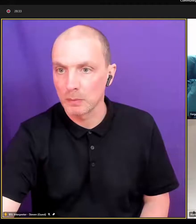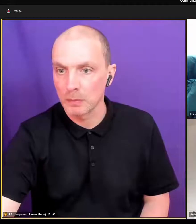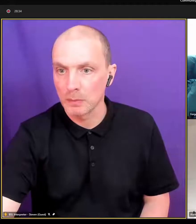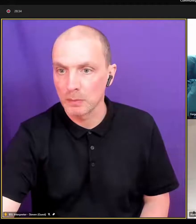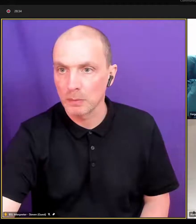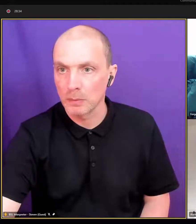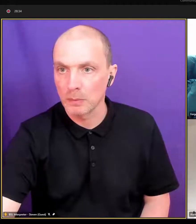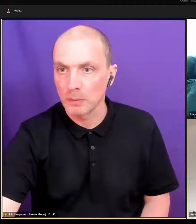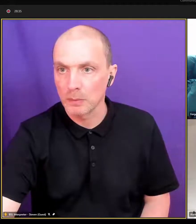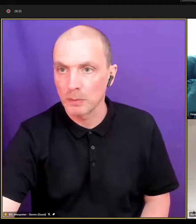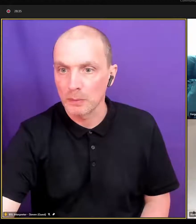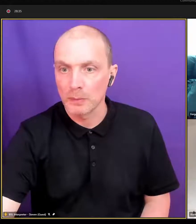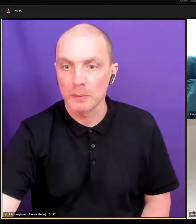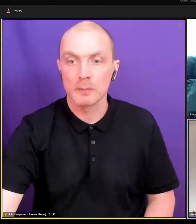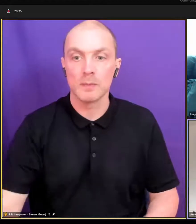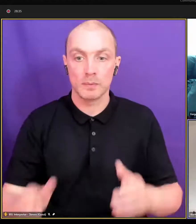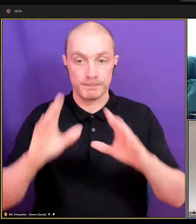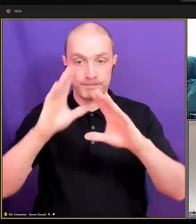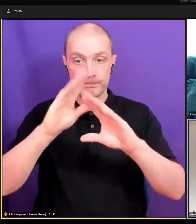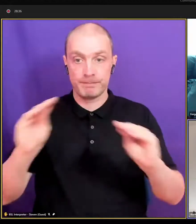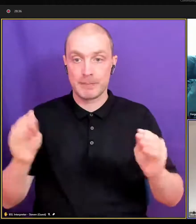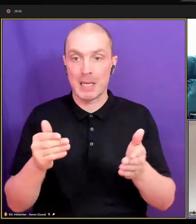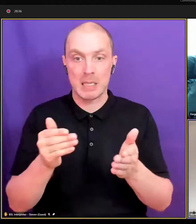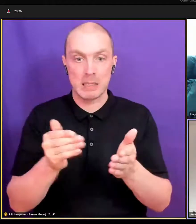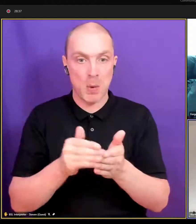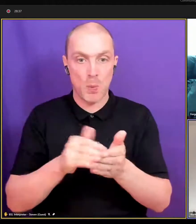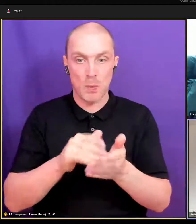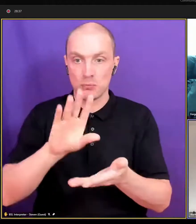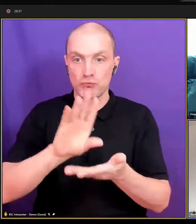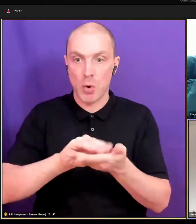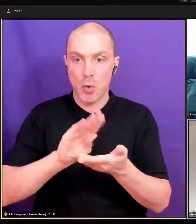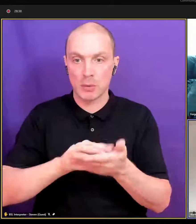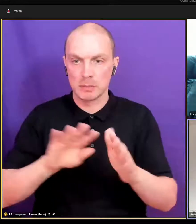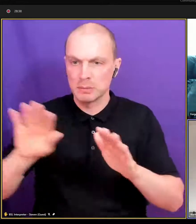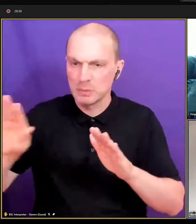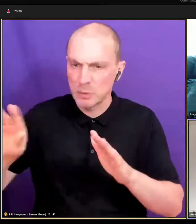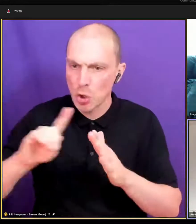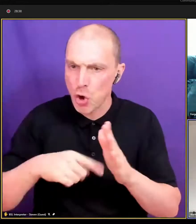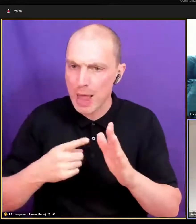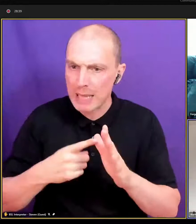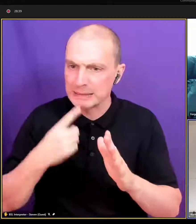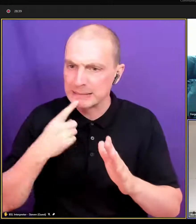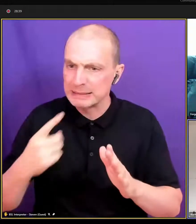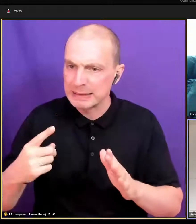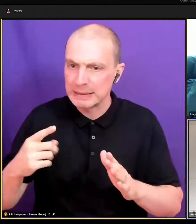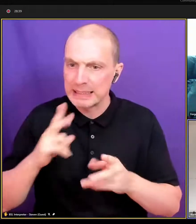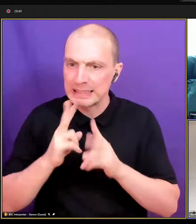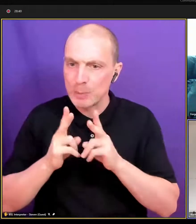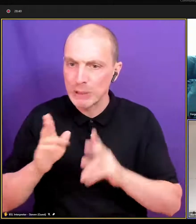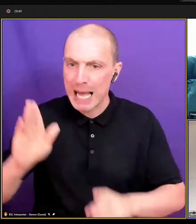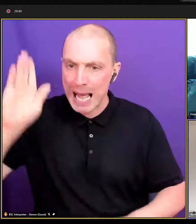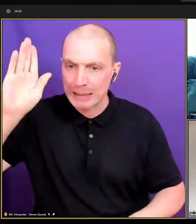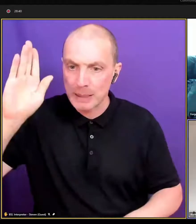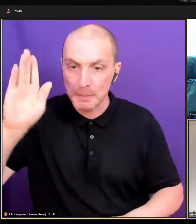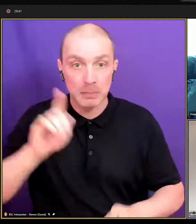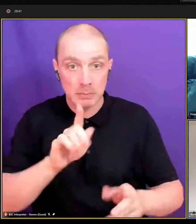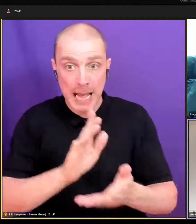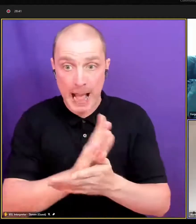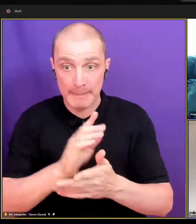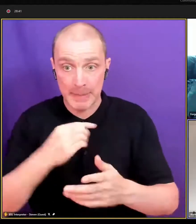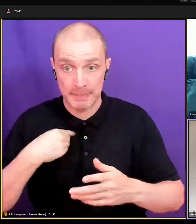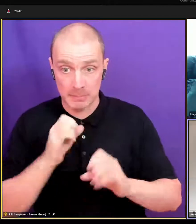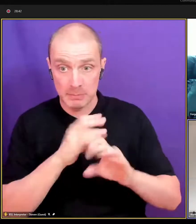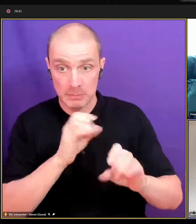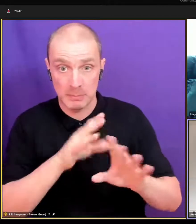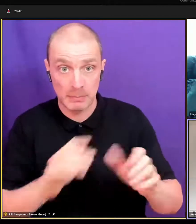Okay, that's the meeting recording. So I'm now Elizabeth Ann, can you wait a wee minute? I see Stephen's got his hand up, interpreter. Yeah, Stephen.